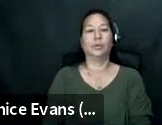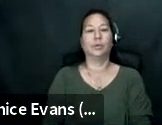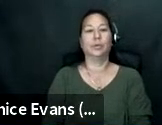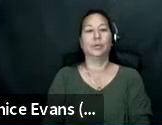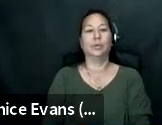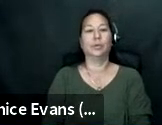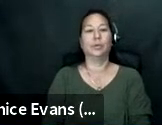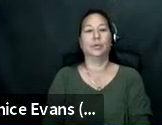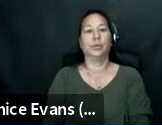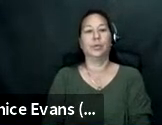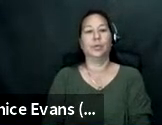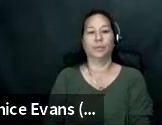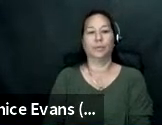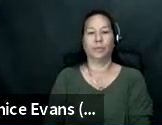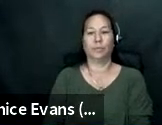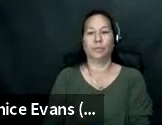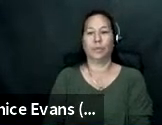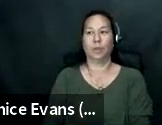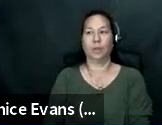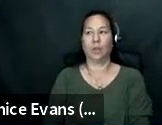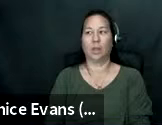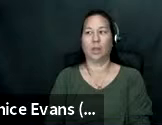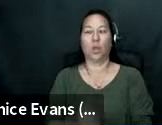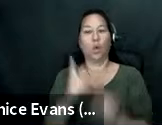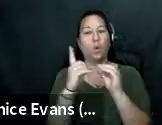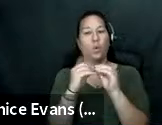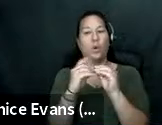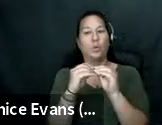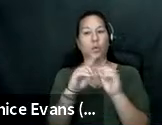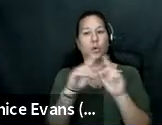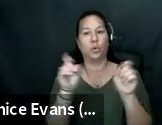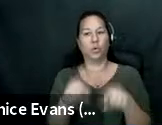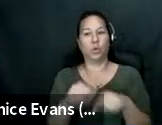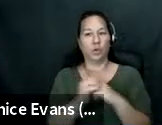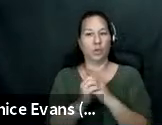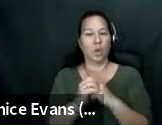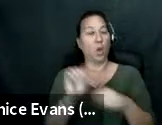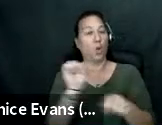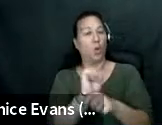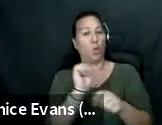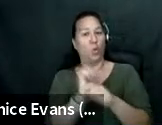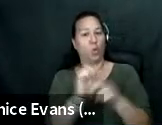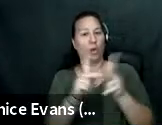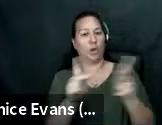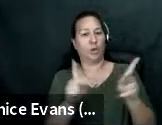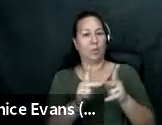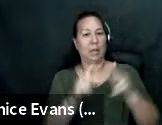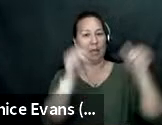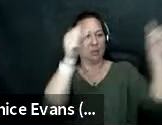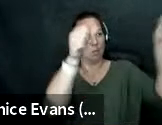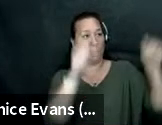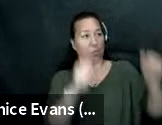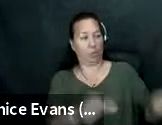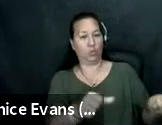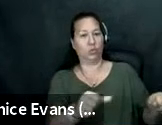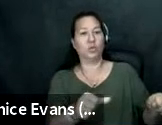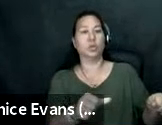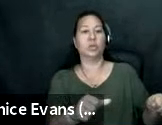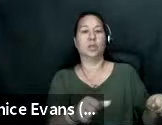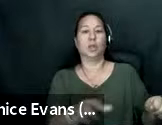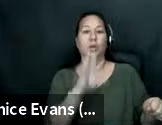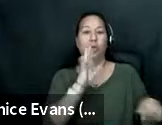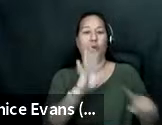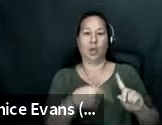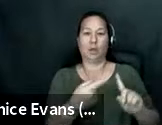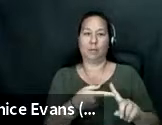We also, one other question, somewhat related. Will workplace posters be available for customers, such as masks required for unvaccinated